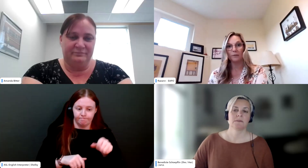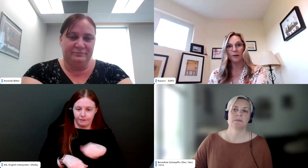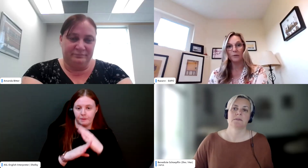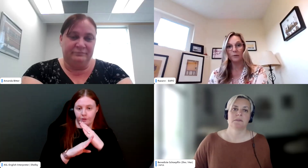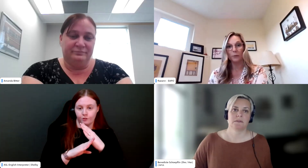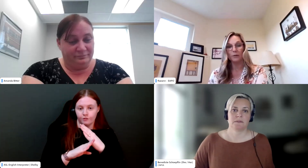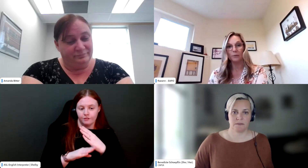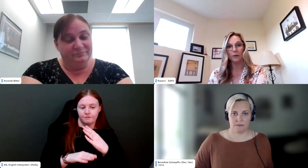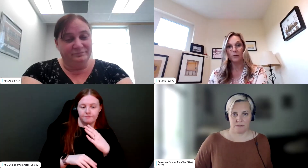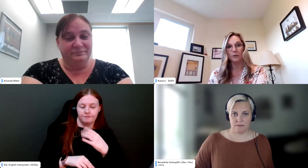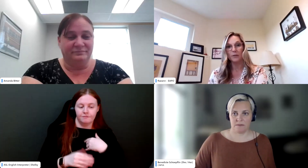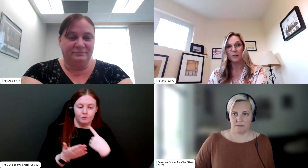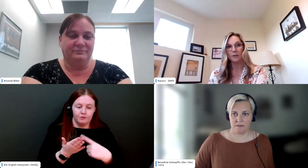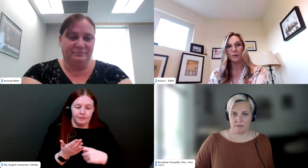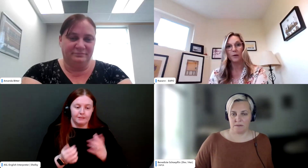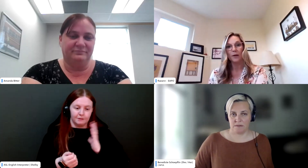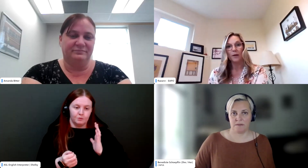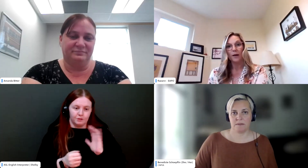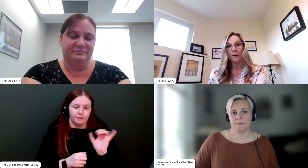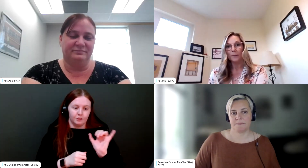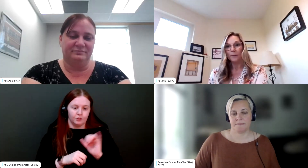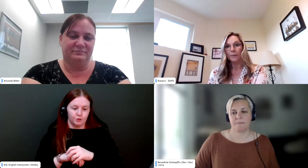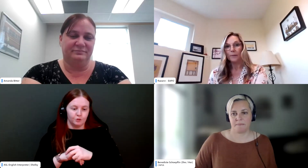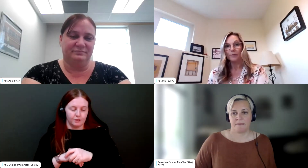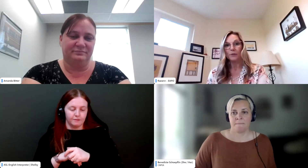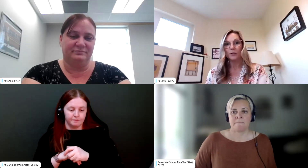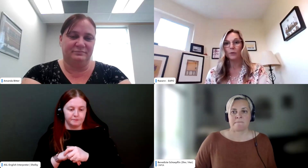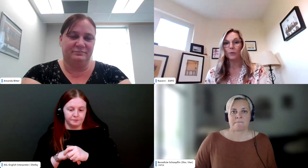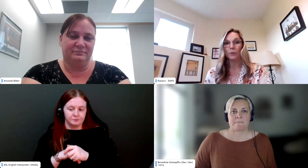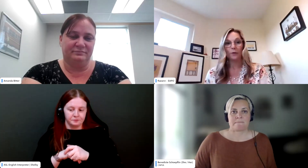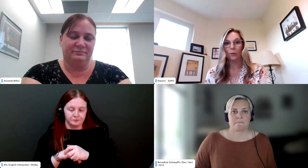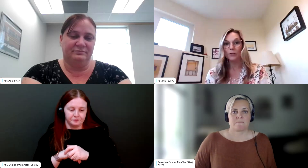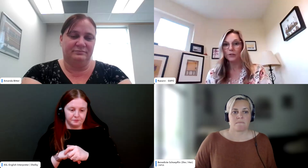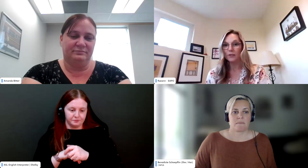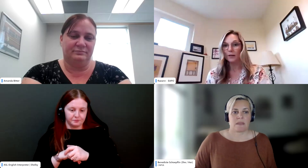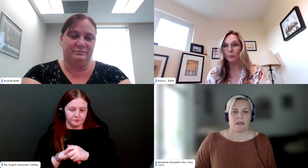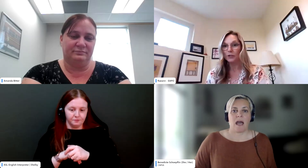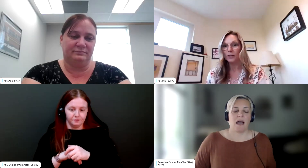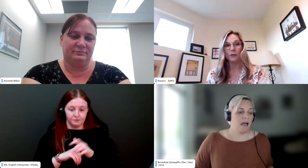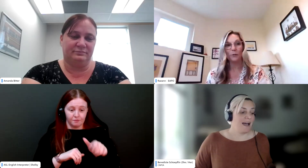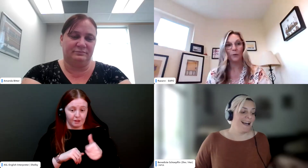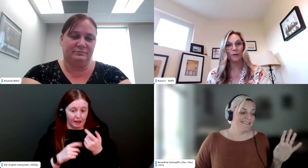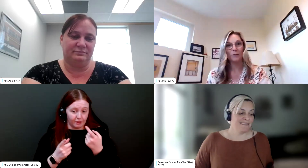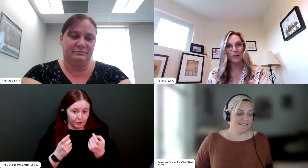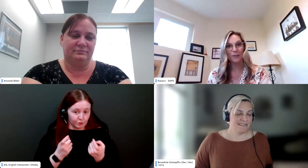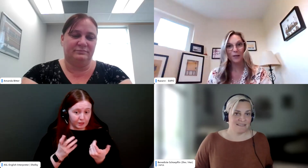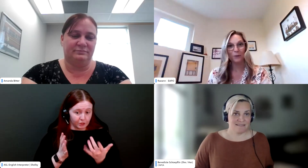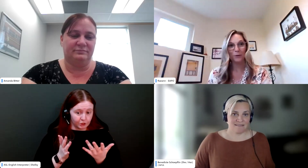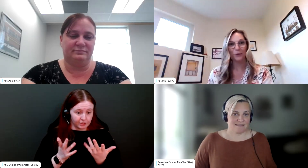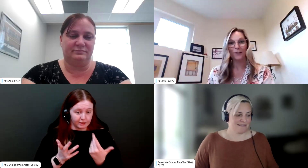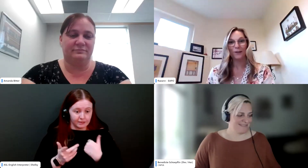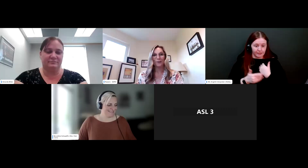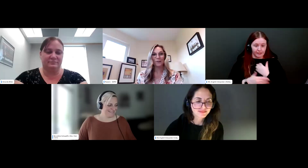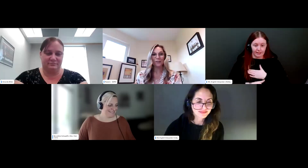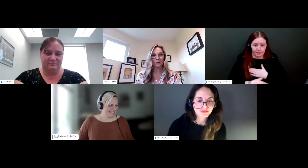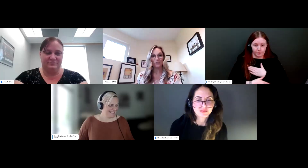previous housing, and we addressed that. So if there's no other questions, I appreciate you taking time. I know